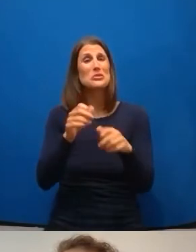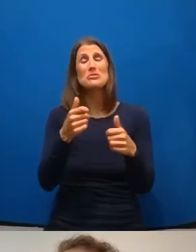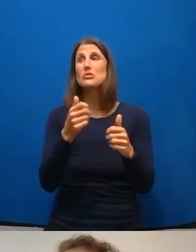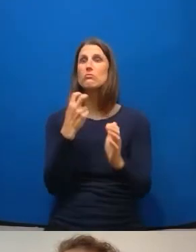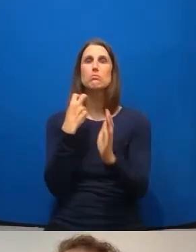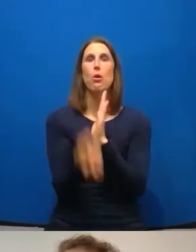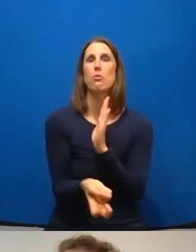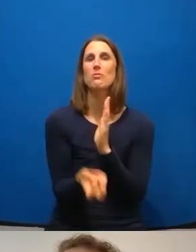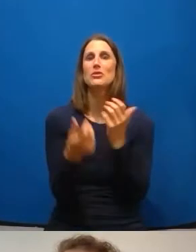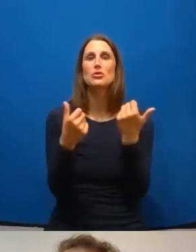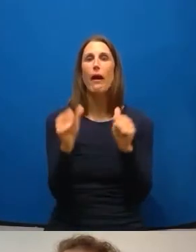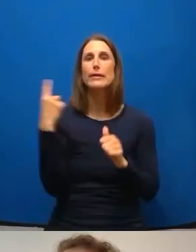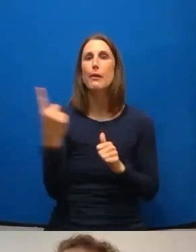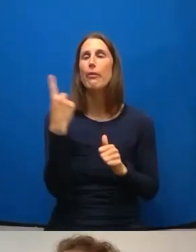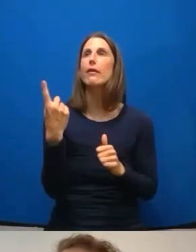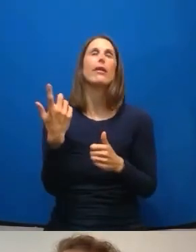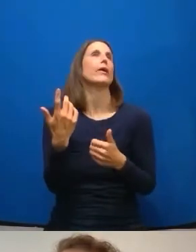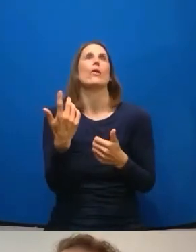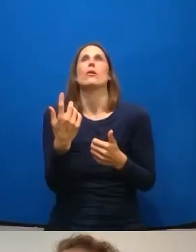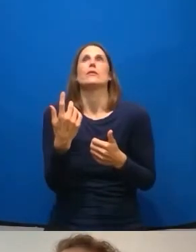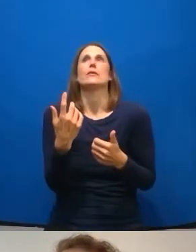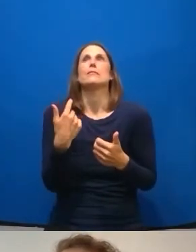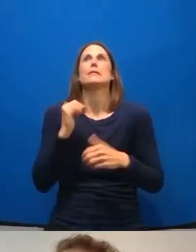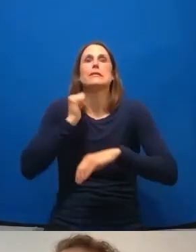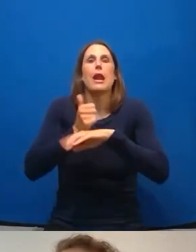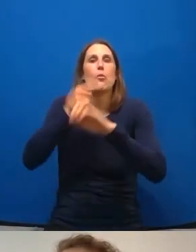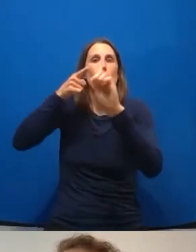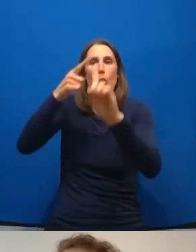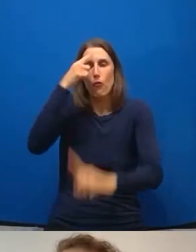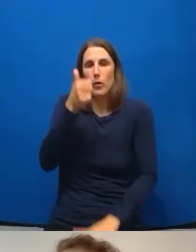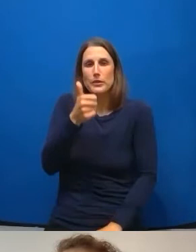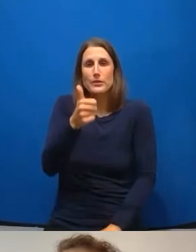one new thing a week or something, or just, yeah, keep it simple, like Danny said.